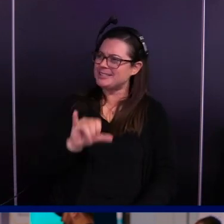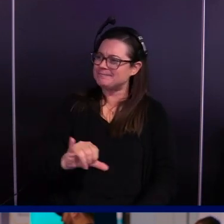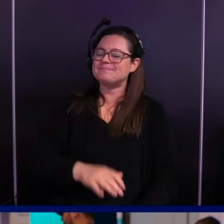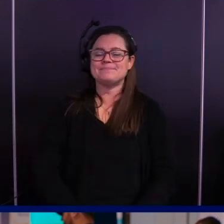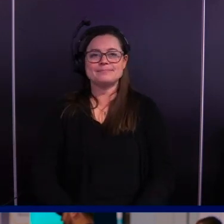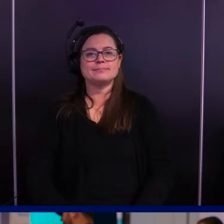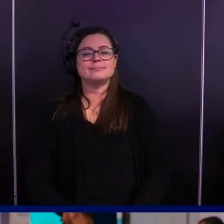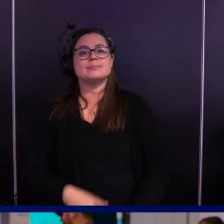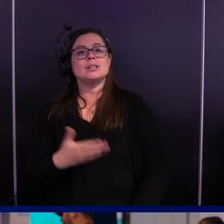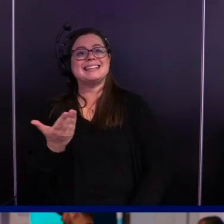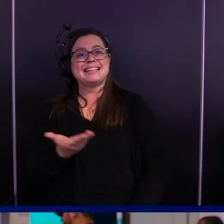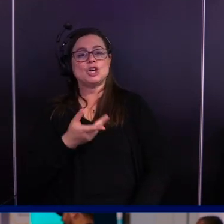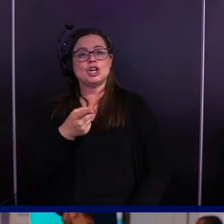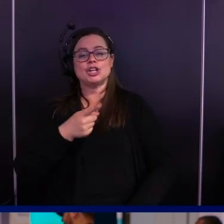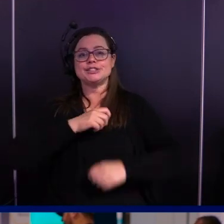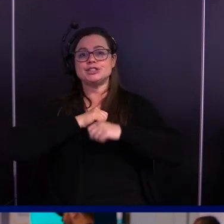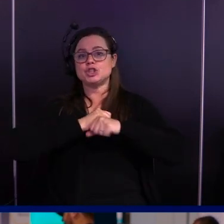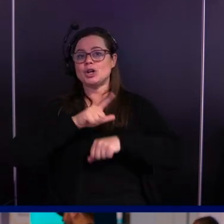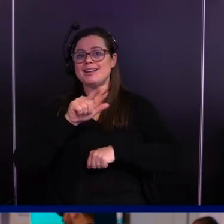is the Security Lake